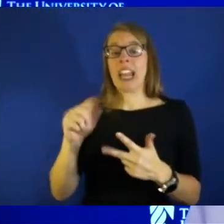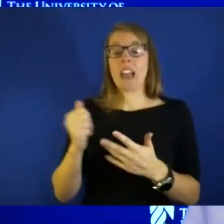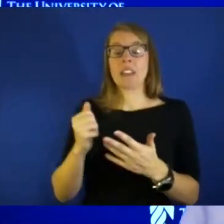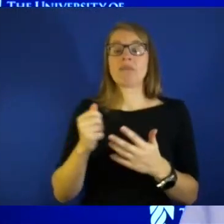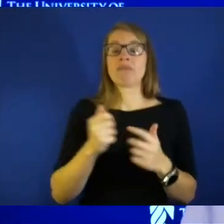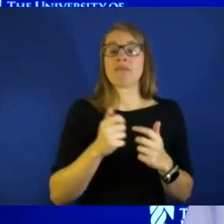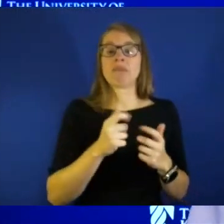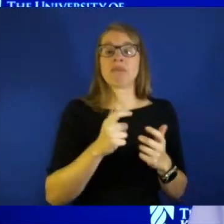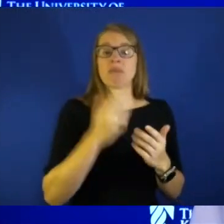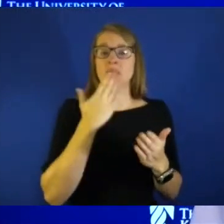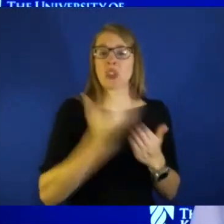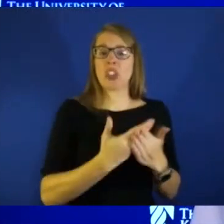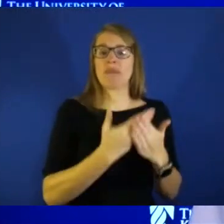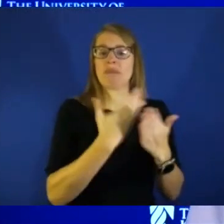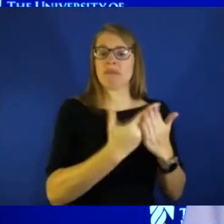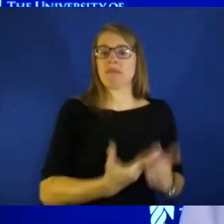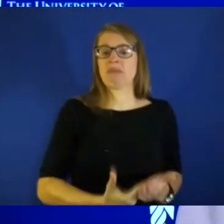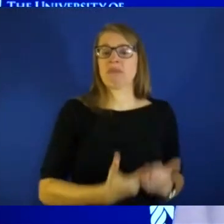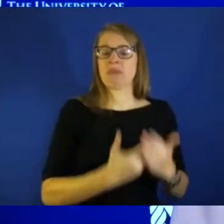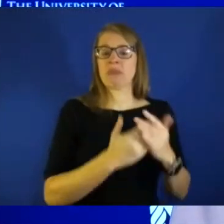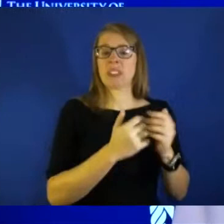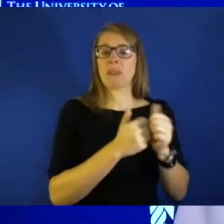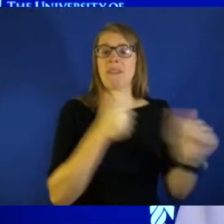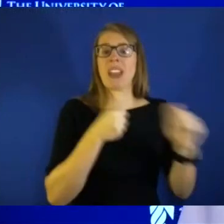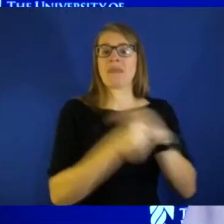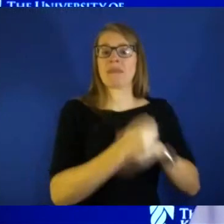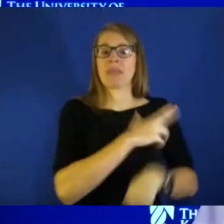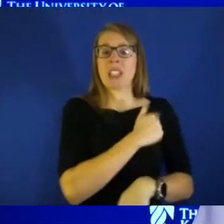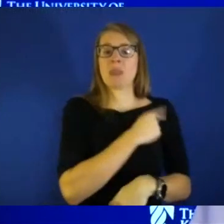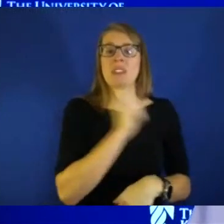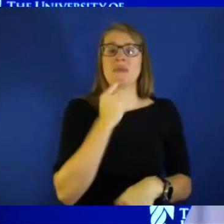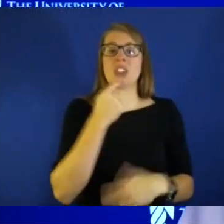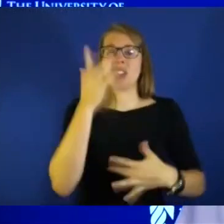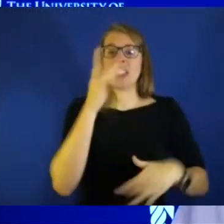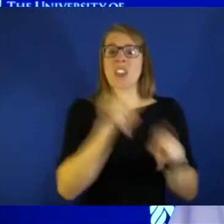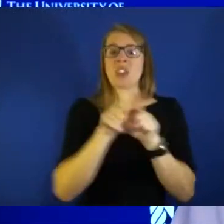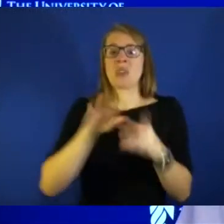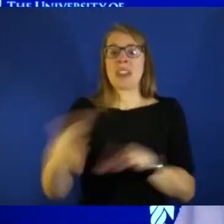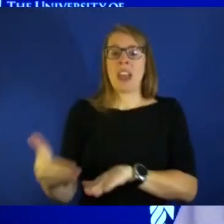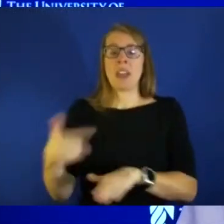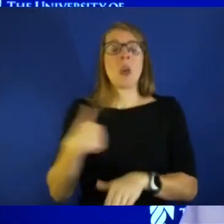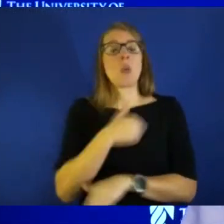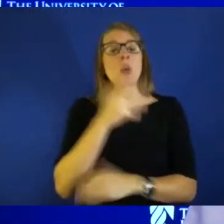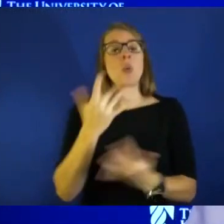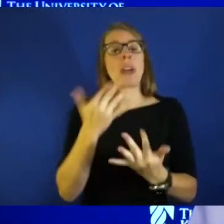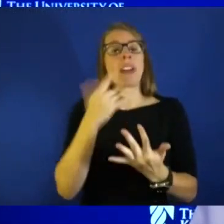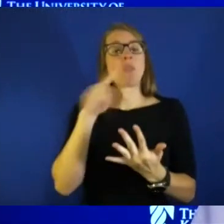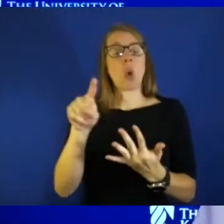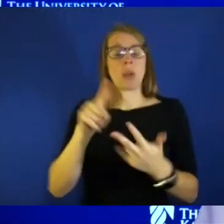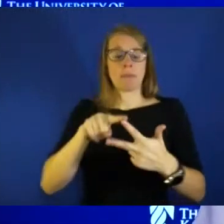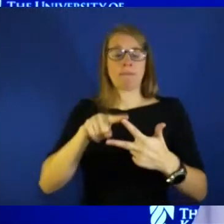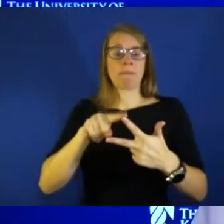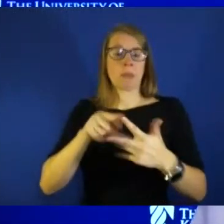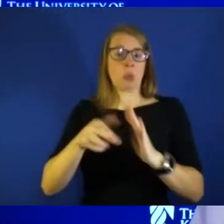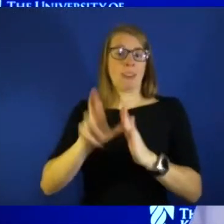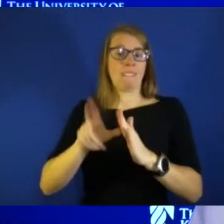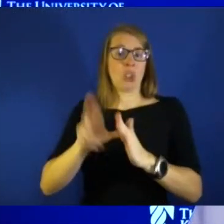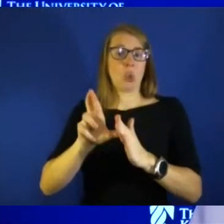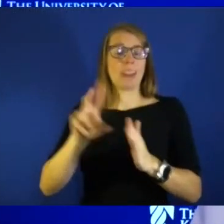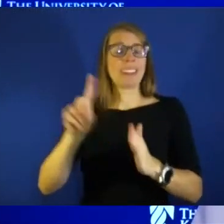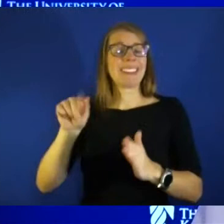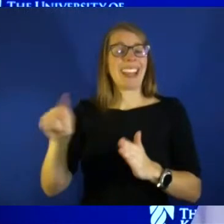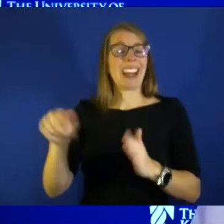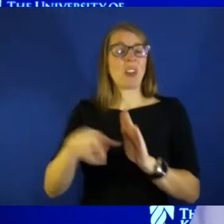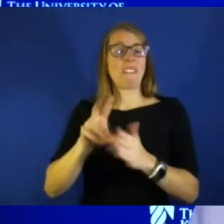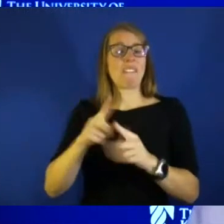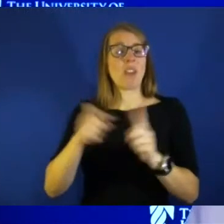death. We are going to be waiting for the Moderna review, the data review from ACIP, and